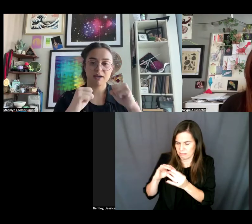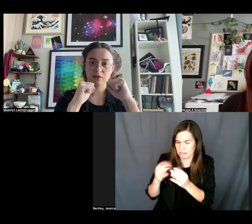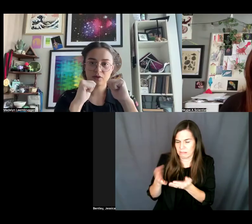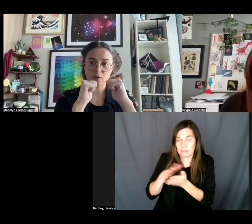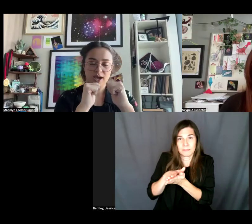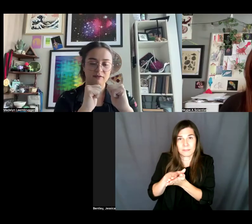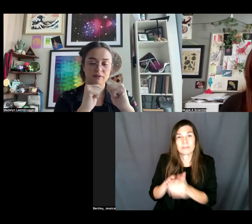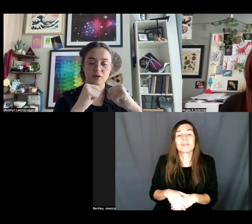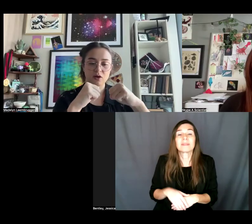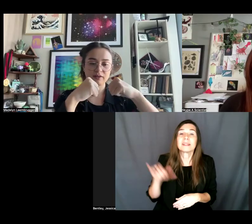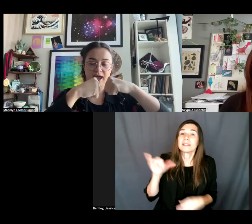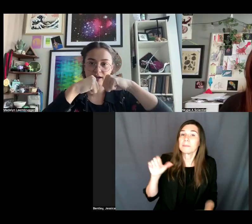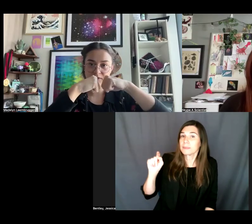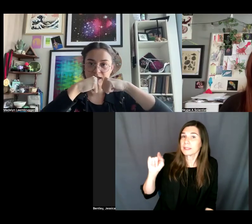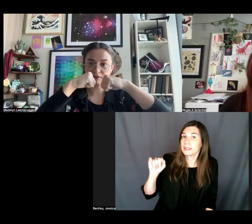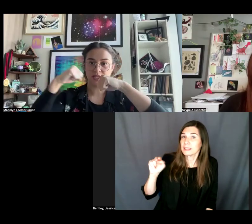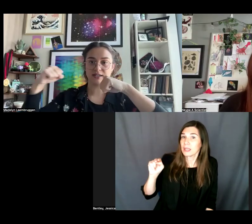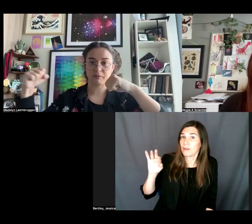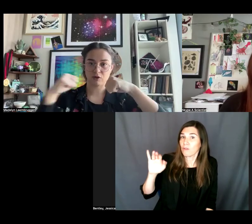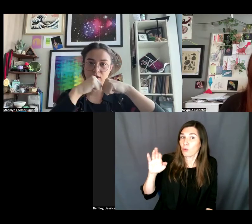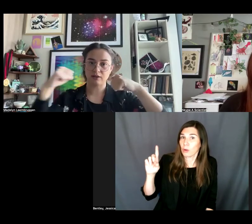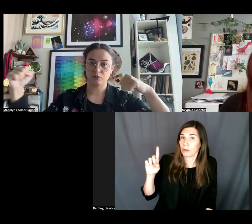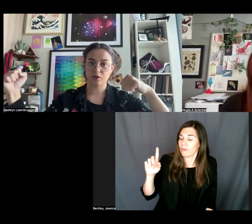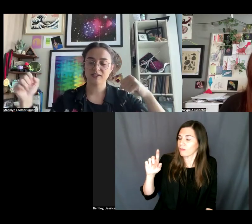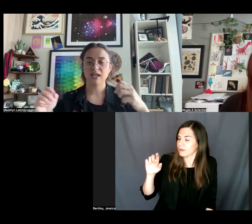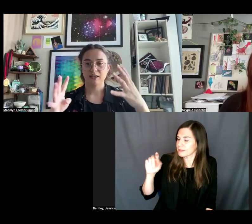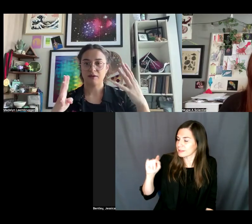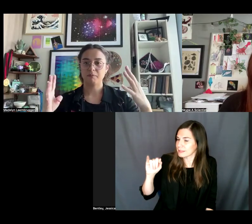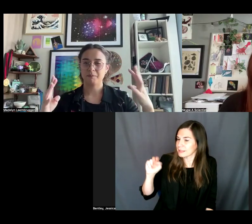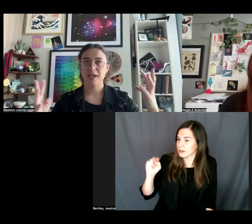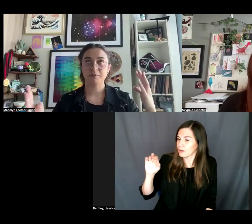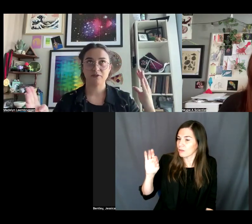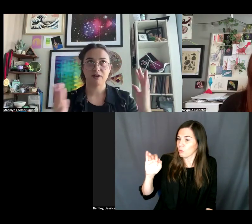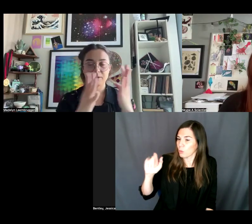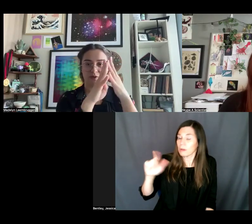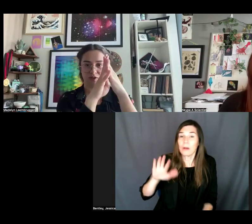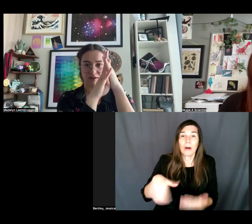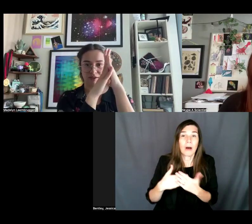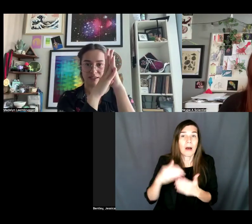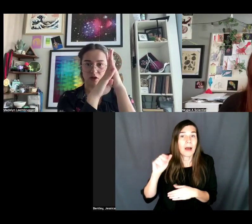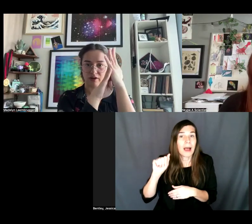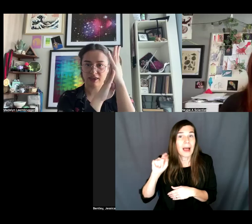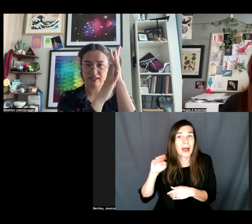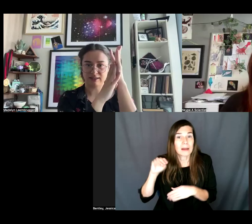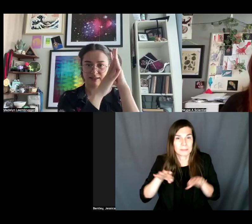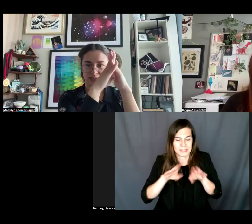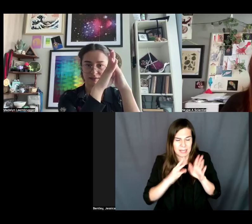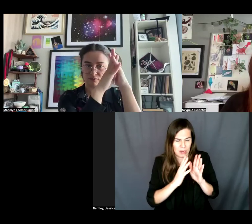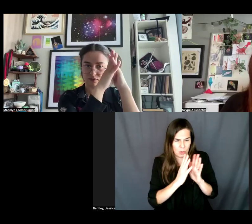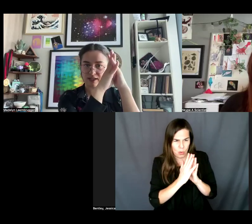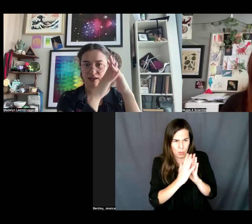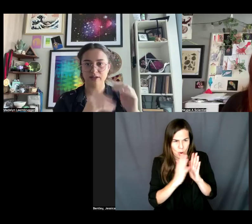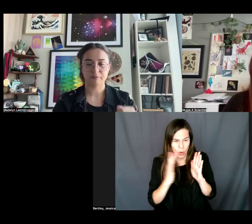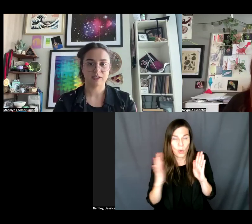In a metal, you have all of the atoms kind of lined up in regular rows. Like paper fibers are kind of these long things